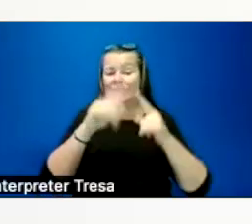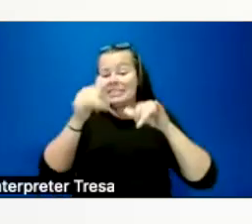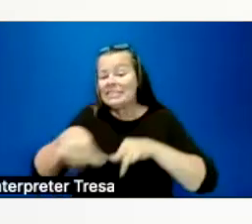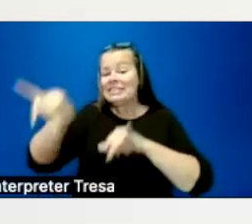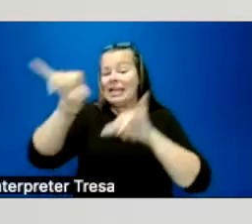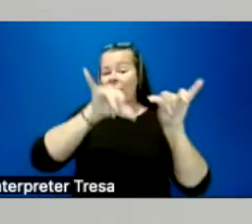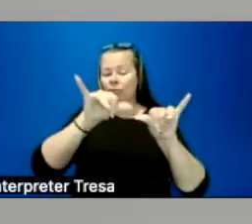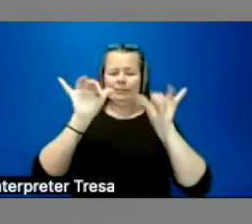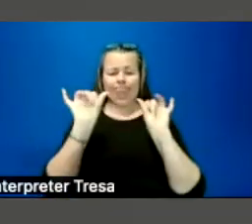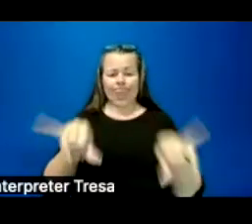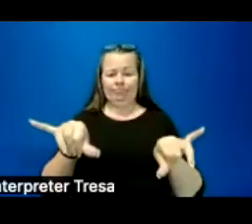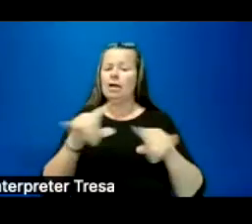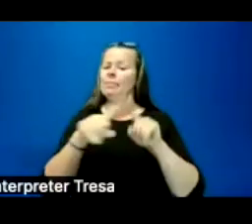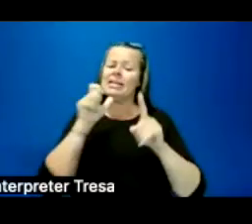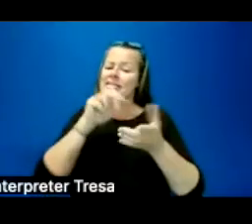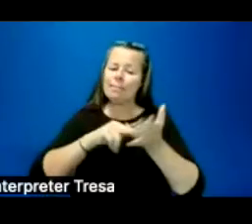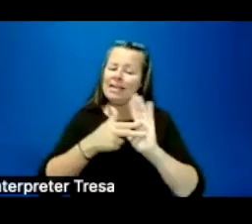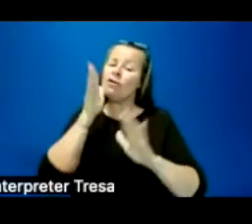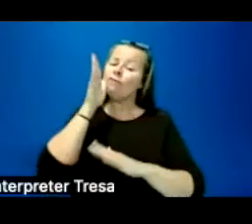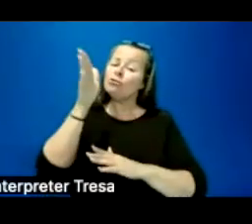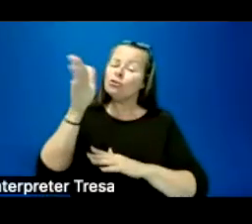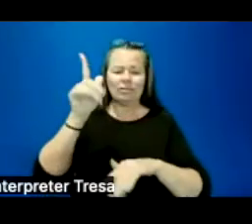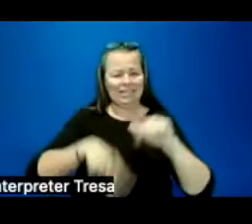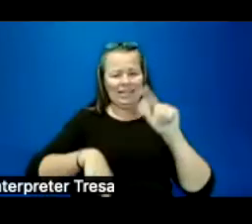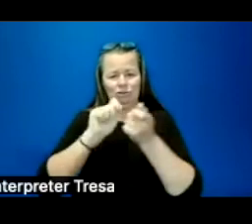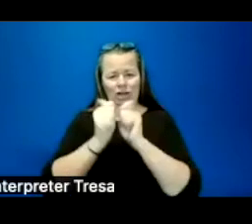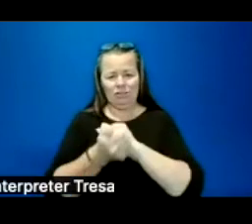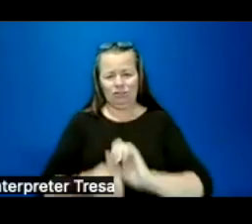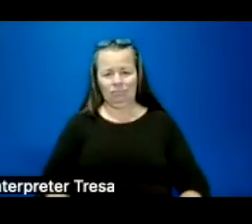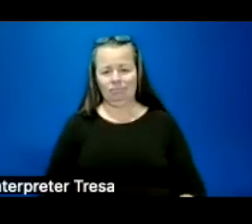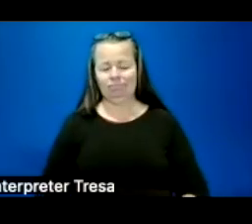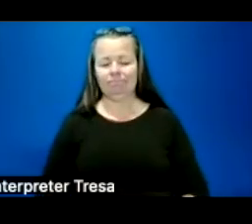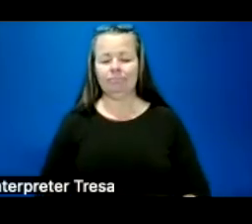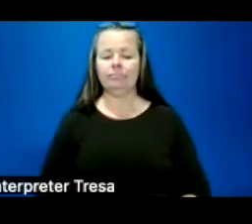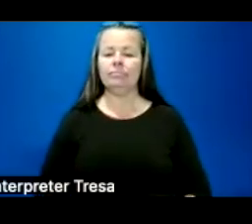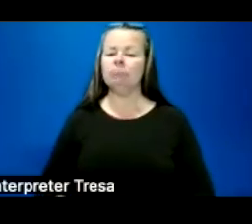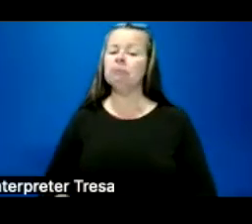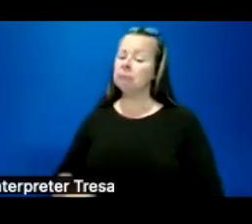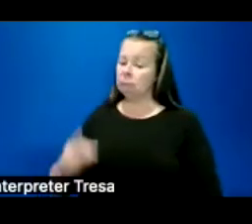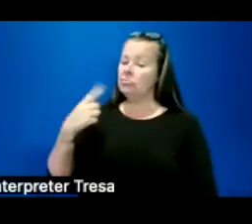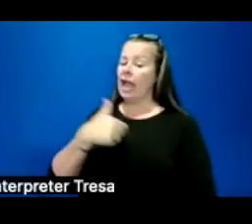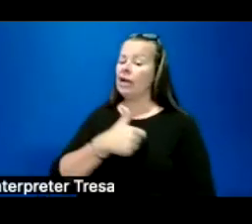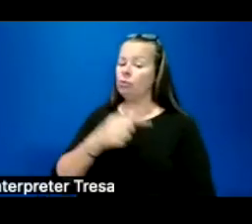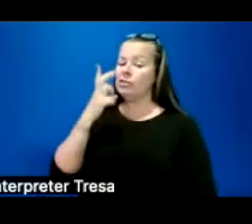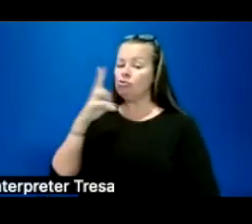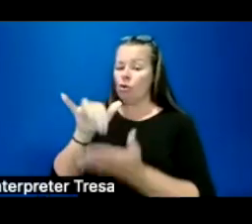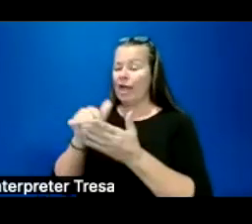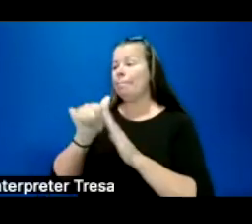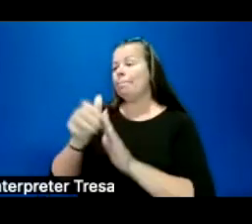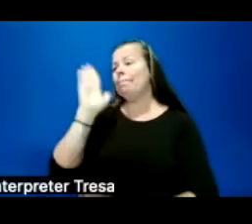that they cannot change in future. Yeah, and we saw that with in the 60s and 70s when Braille